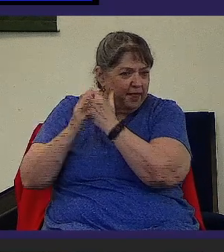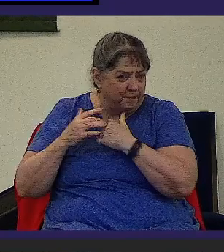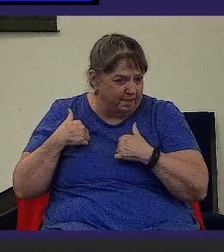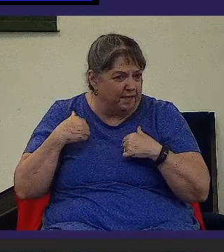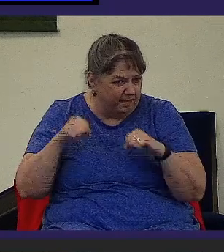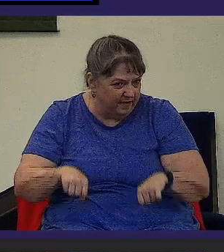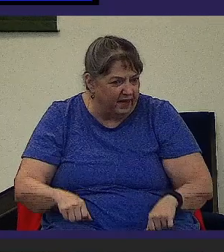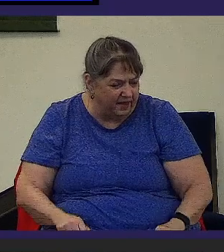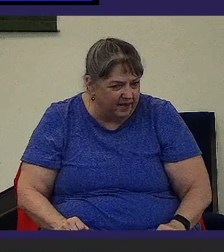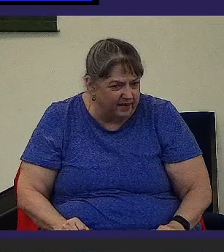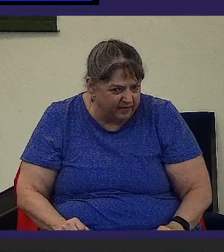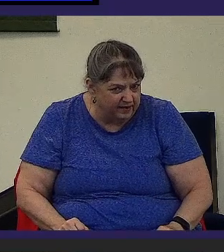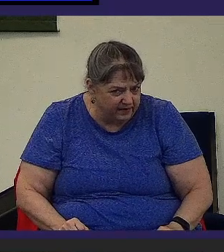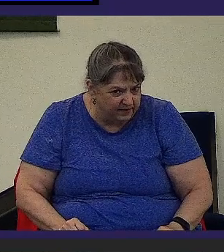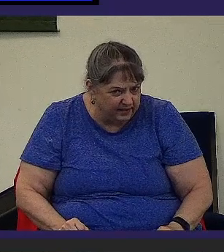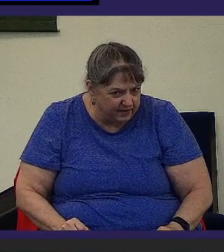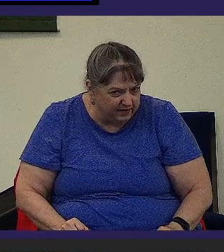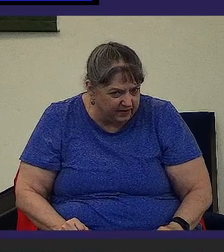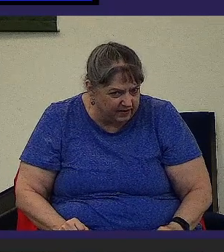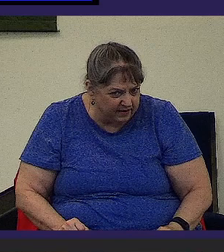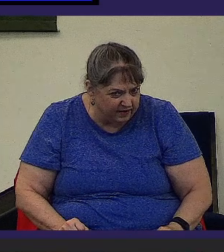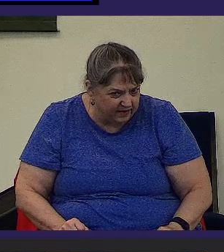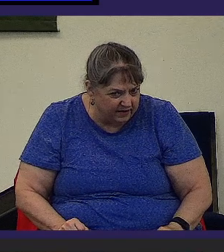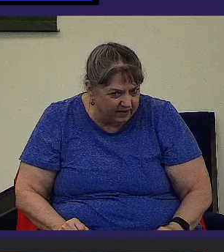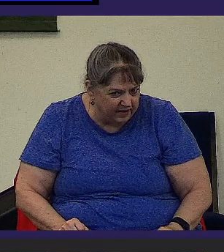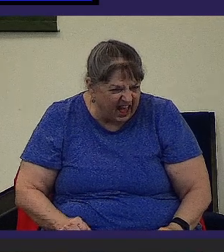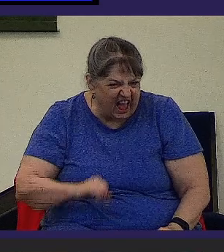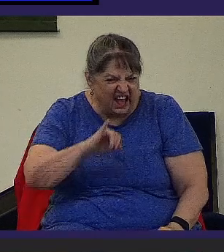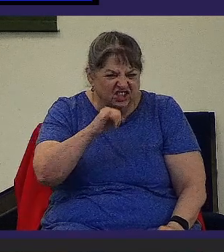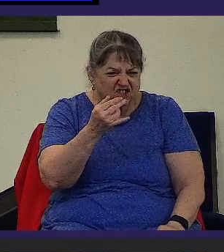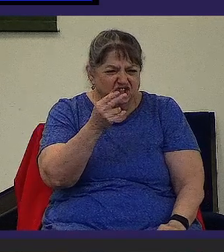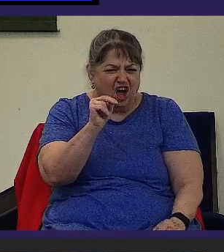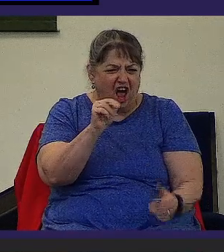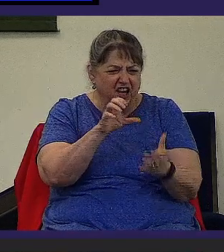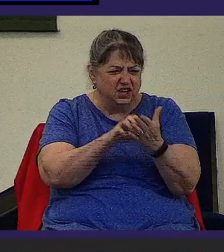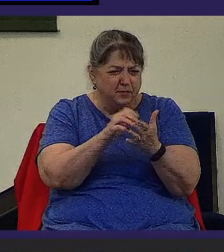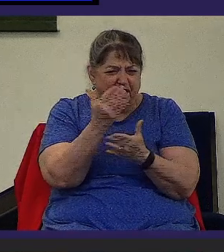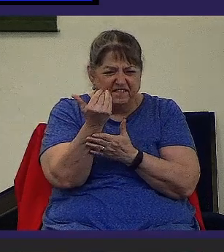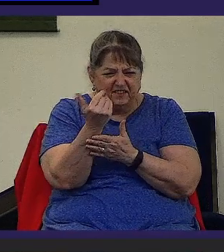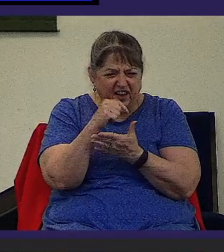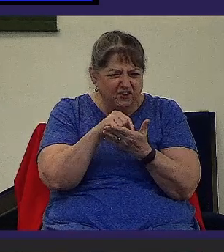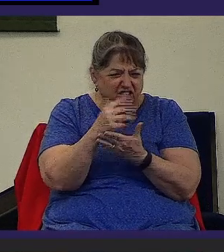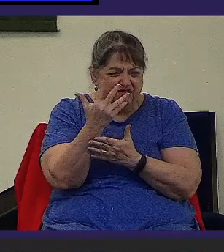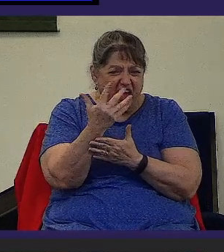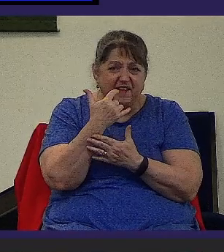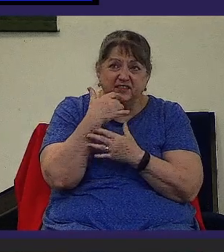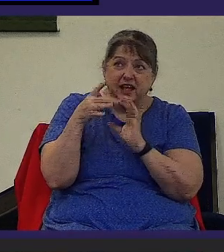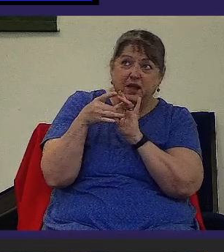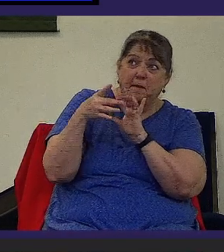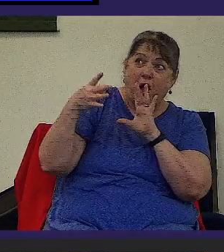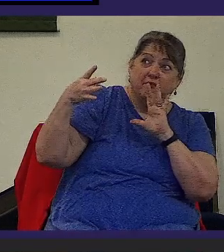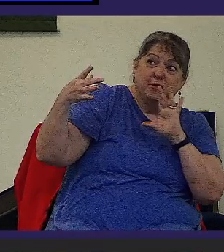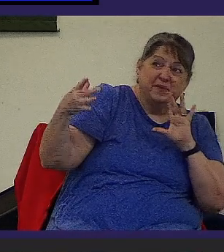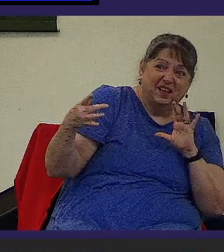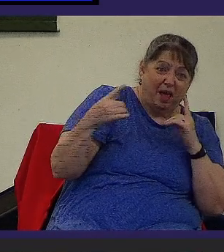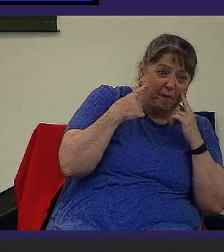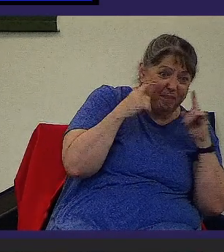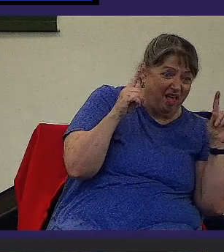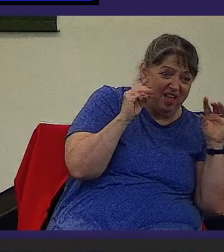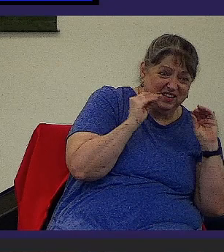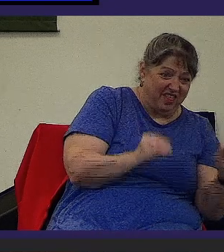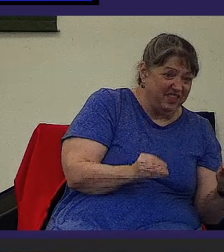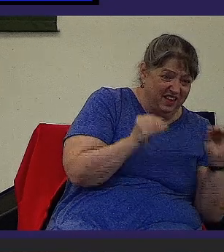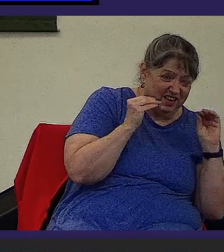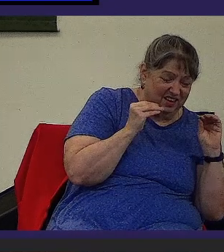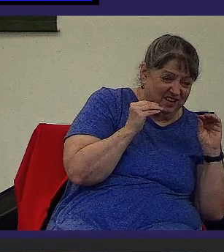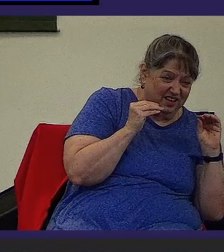me you you can do nothing in john in philippians 4 13 it's it says i can do all things